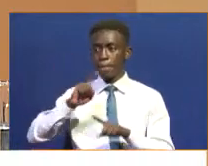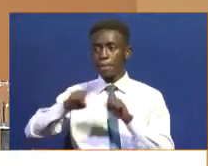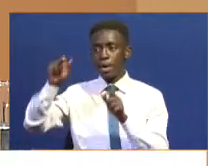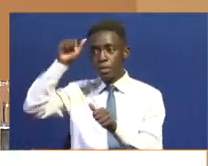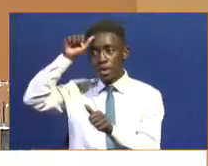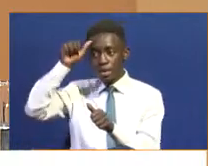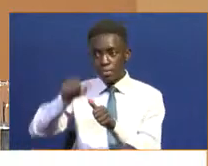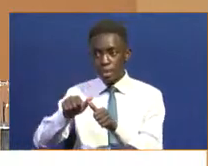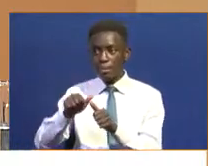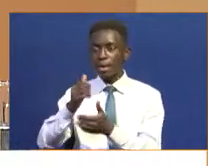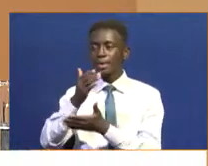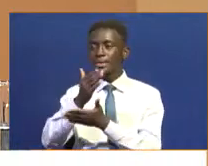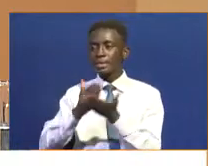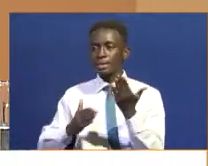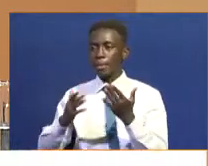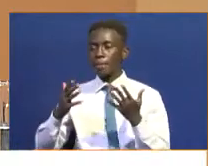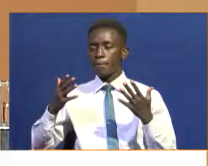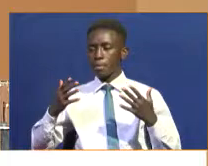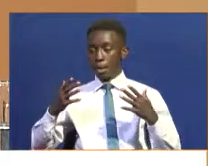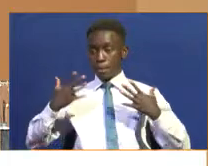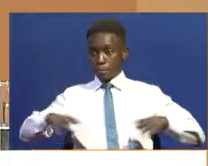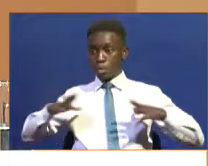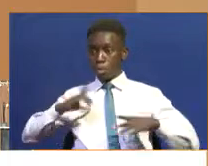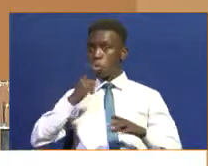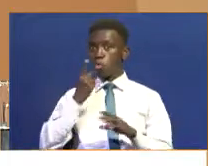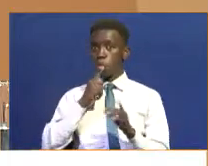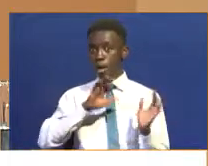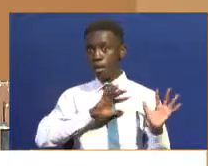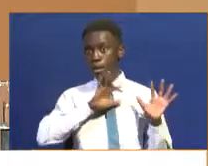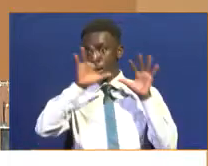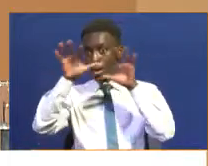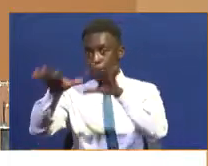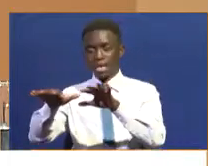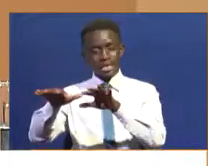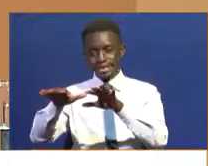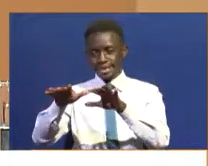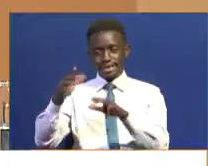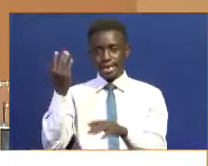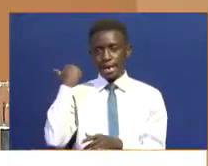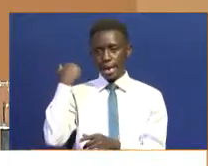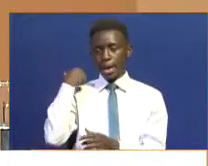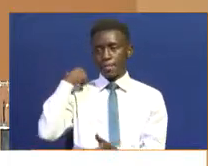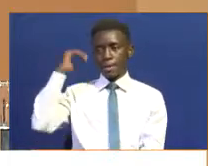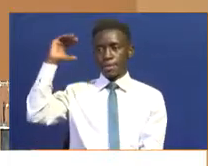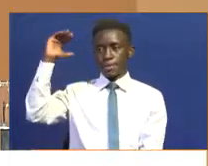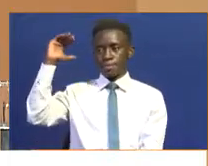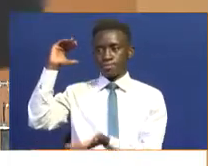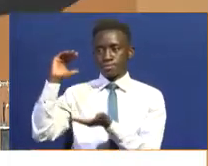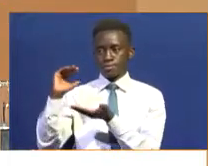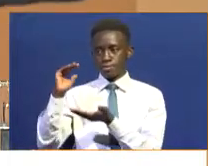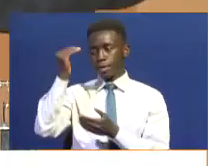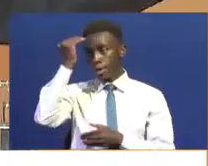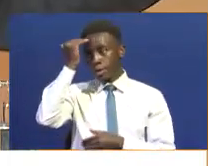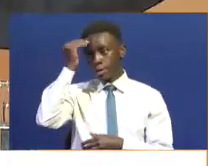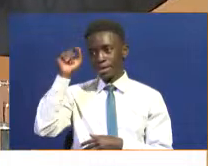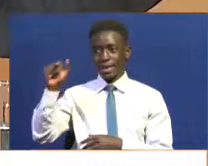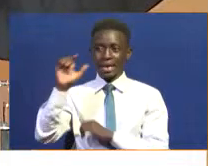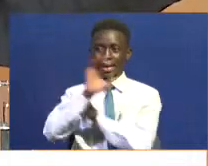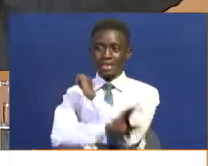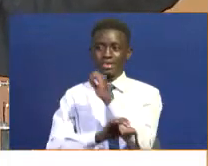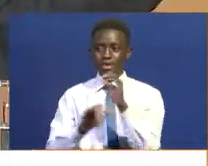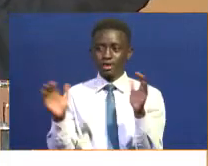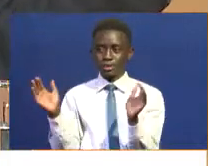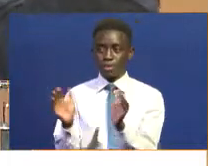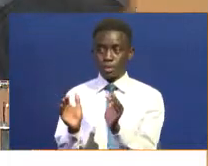delegations have been reduced. It's a small country. Yeah. That's what we are grappling with, because it cannot host really that much. You know,